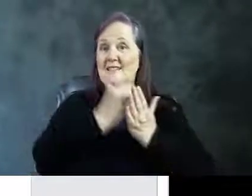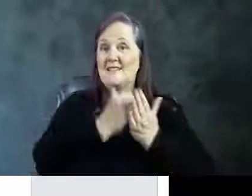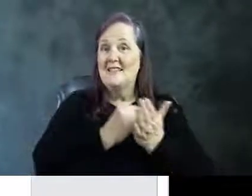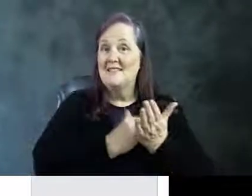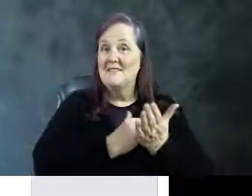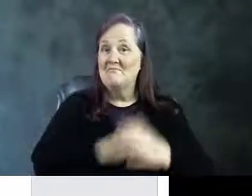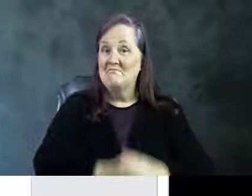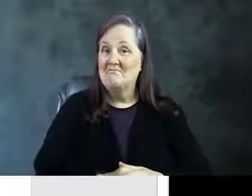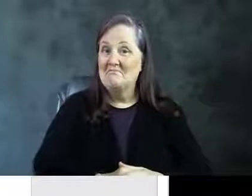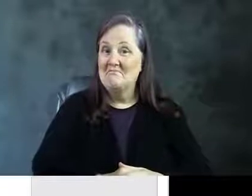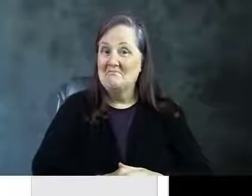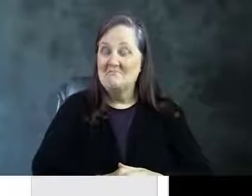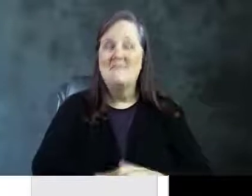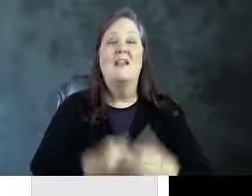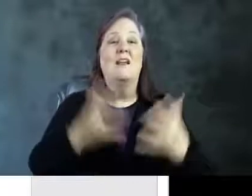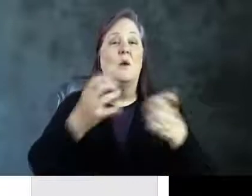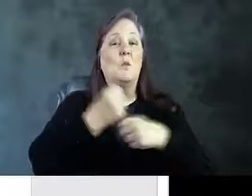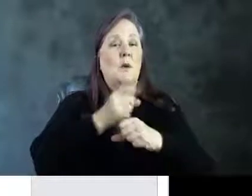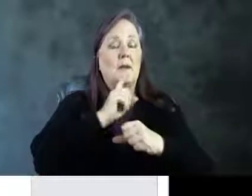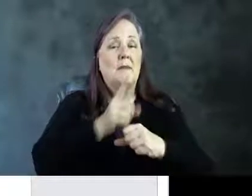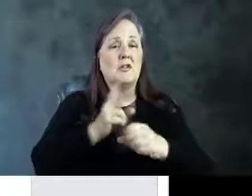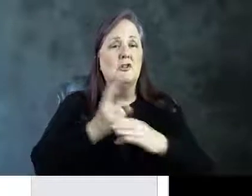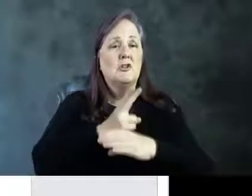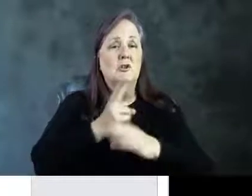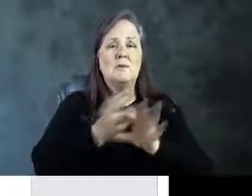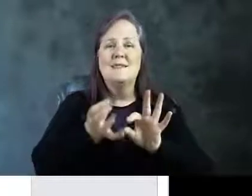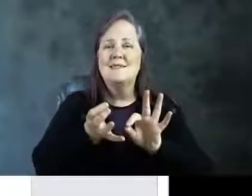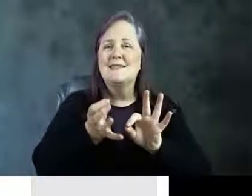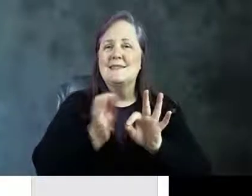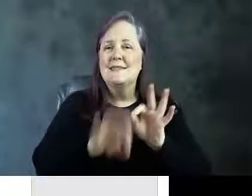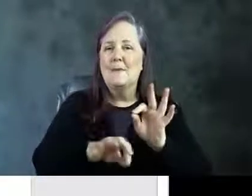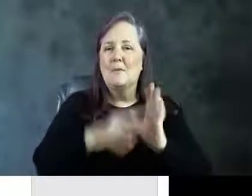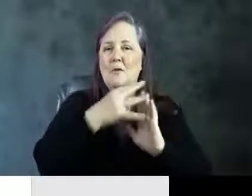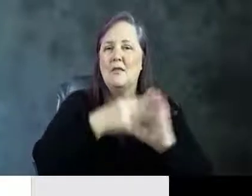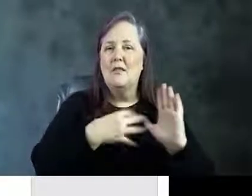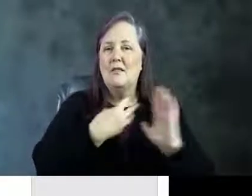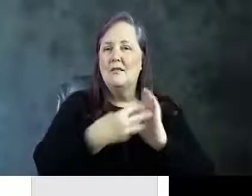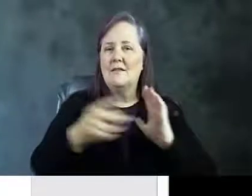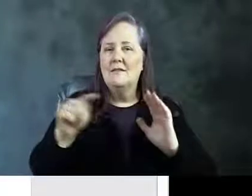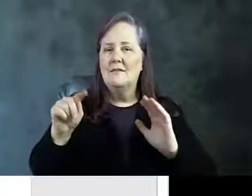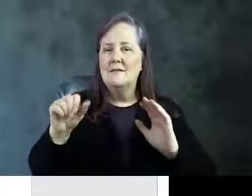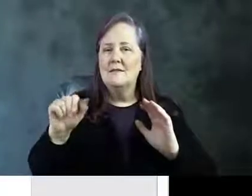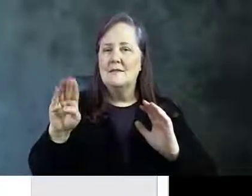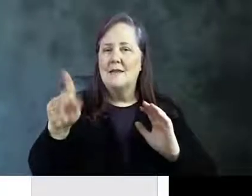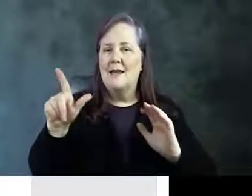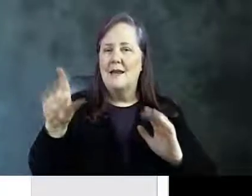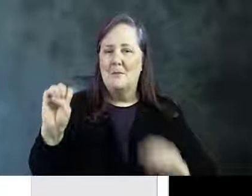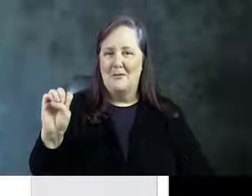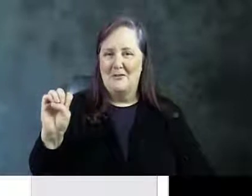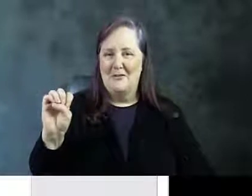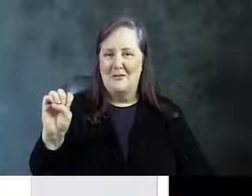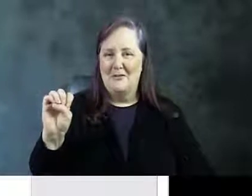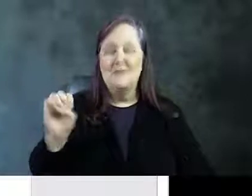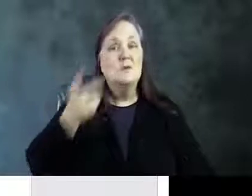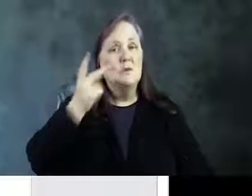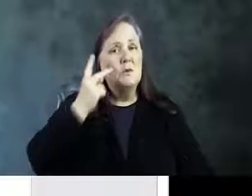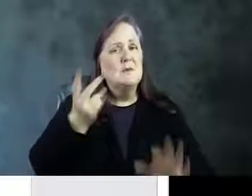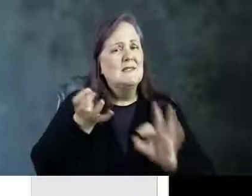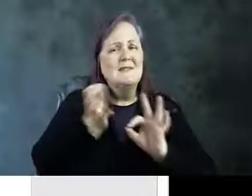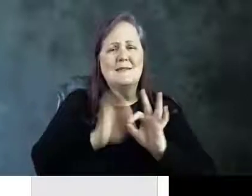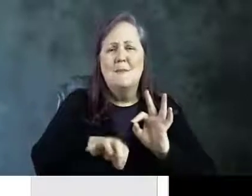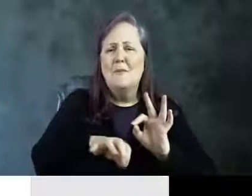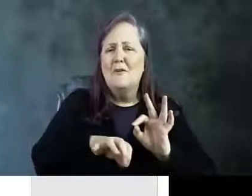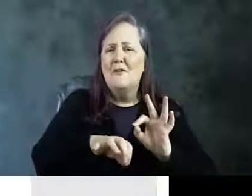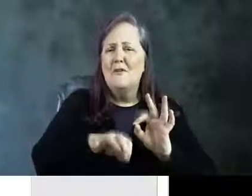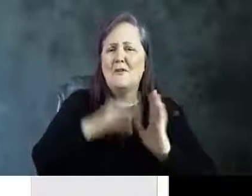make sure that we're using simple tables when possible. So here you'll see I do have just a simple table. It